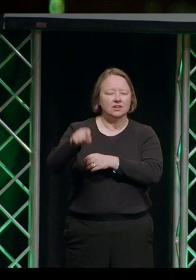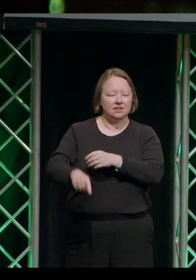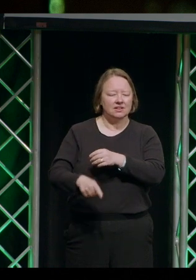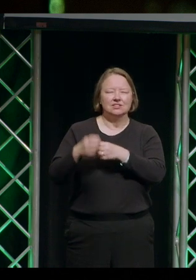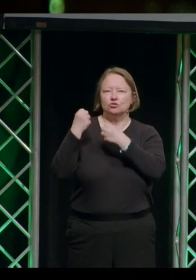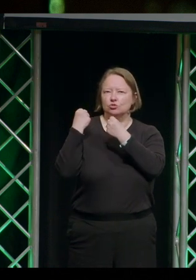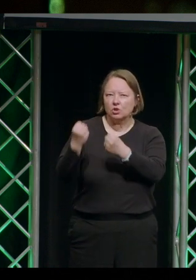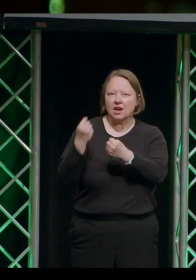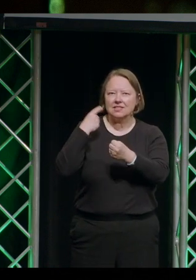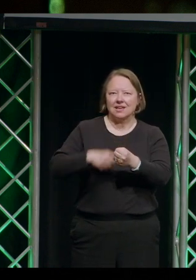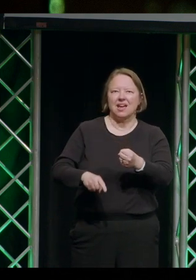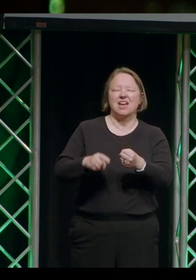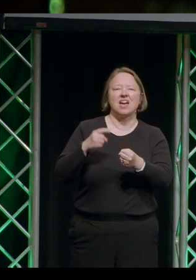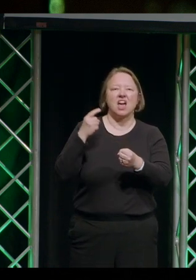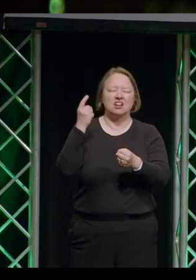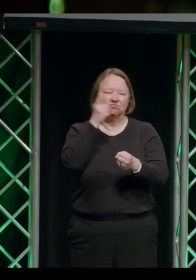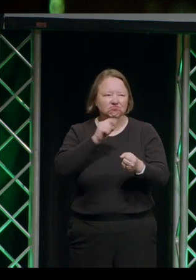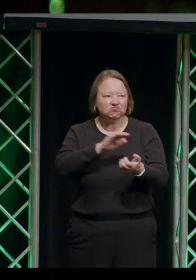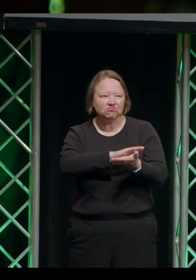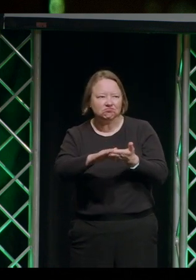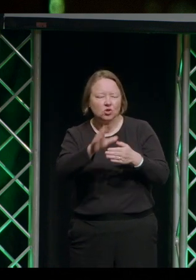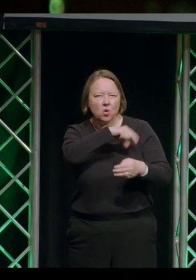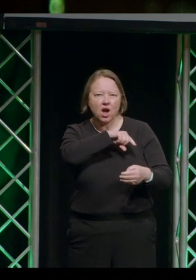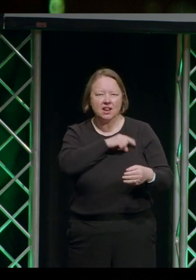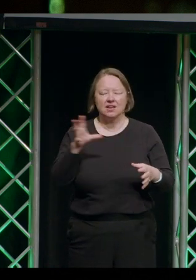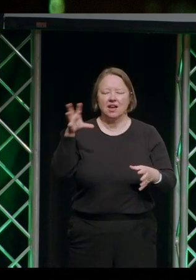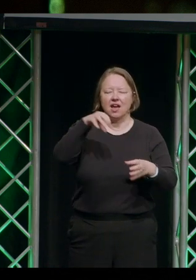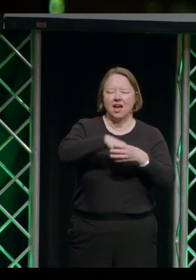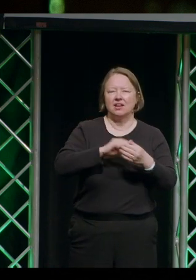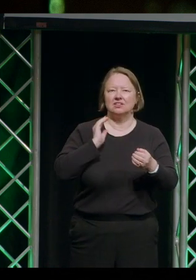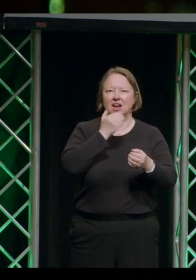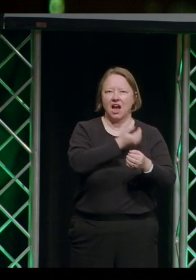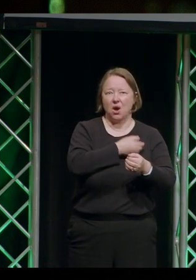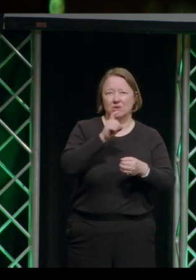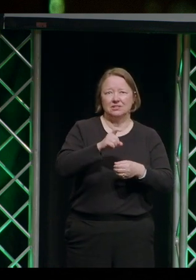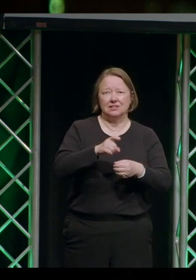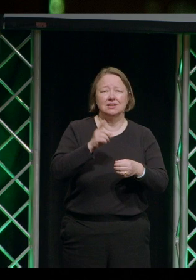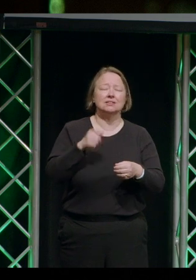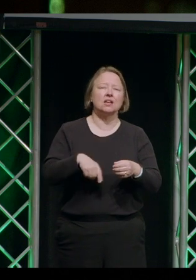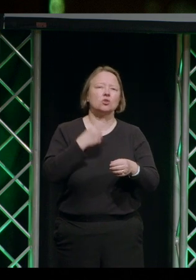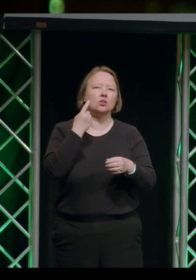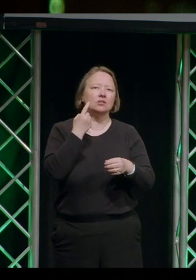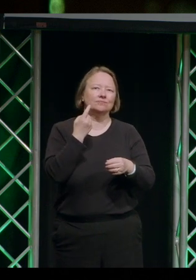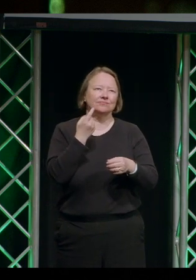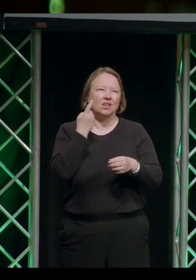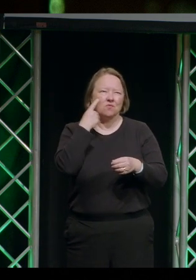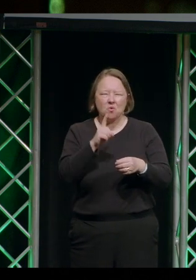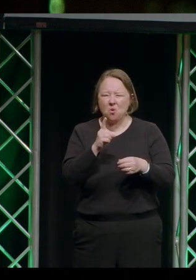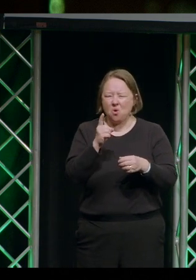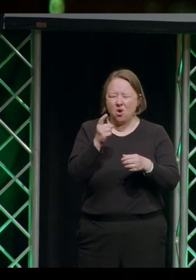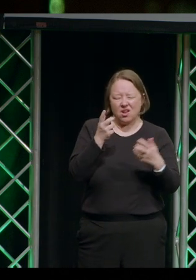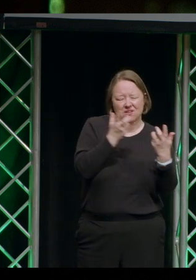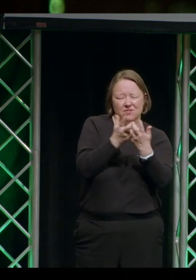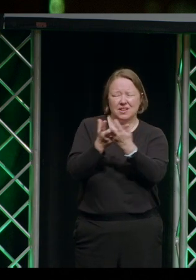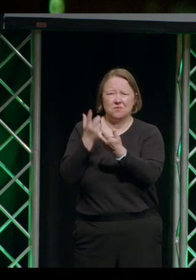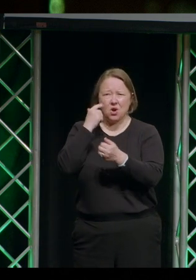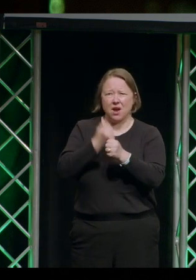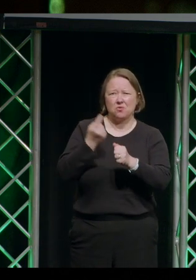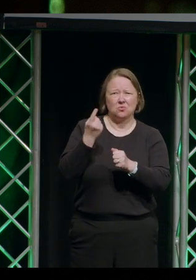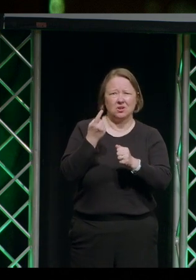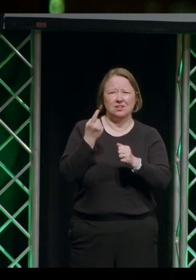aesthetic qualities can all be catered to our buyers' needs, which is something that one-size-fits-all packaging just can't